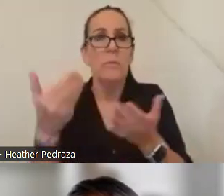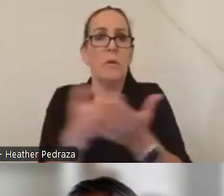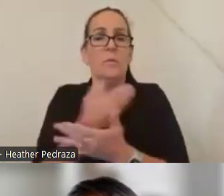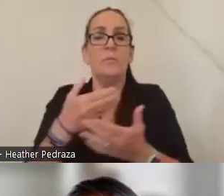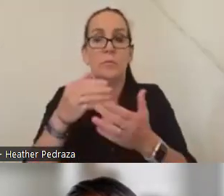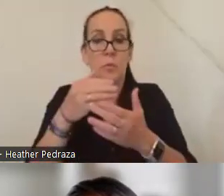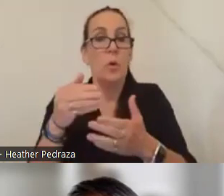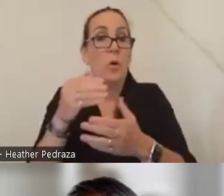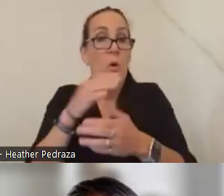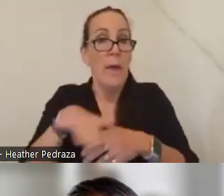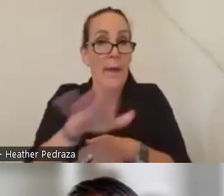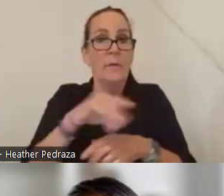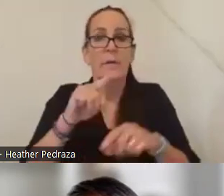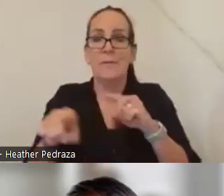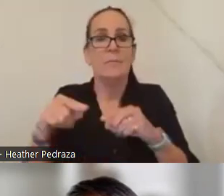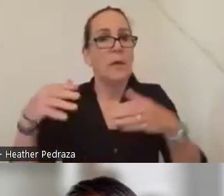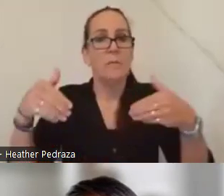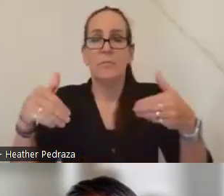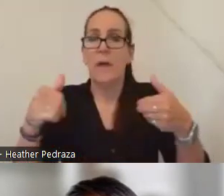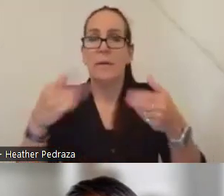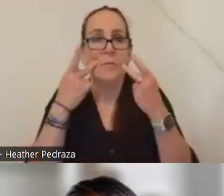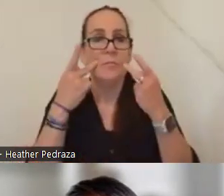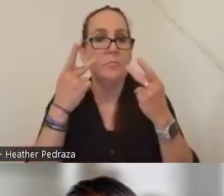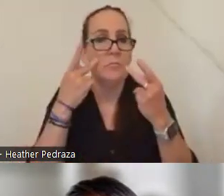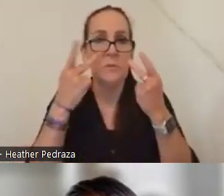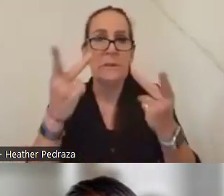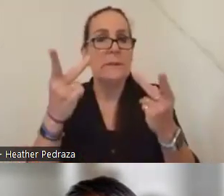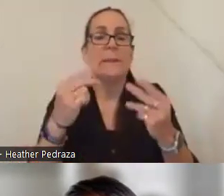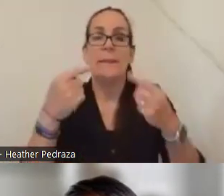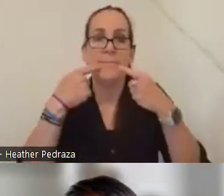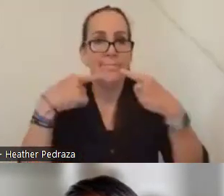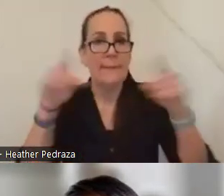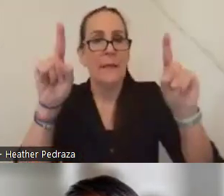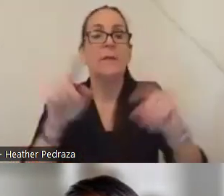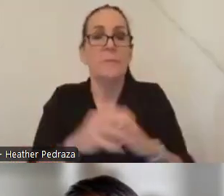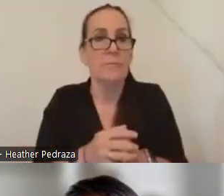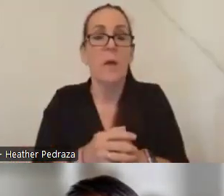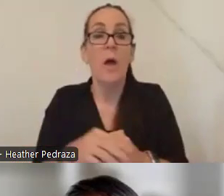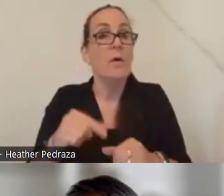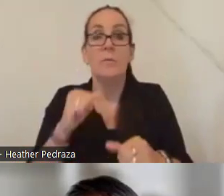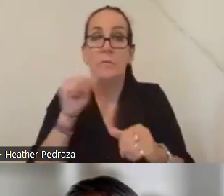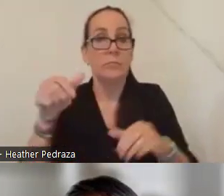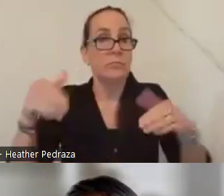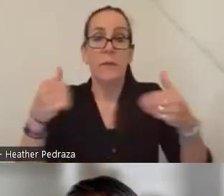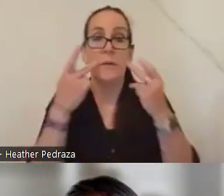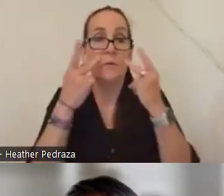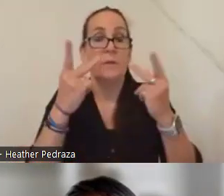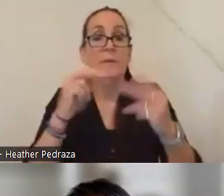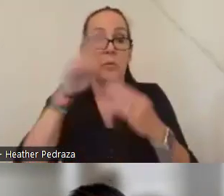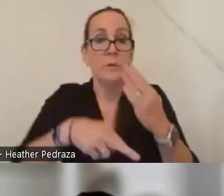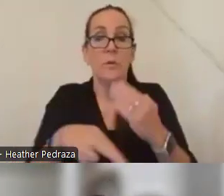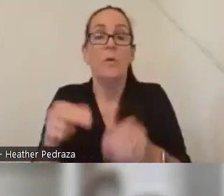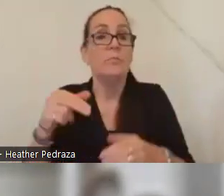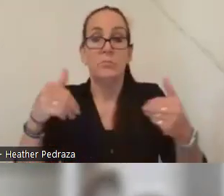seeing outcomes from that. We are not seeing outcomes from that. We are not seeing that people with disabilities and older adults can get where